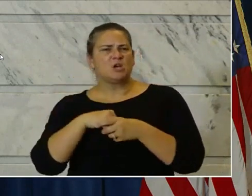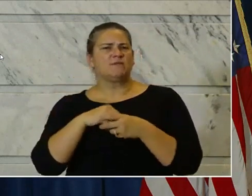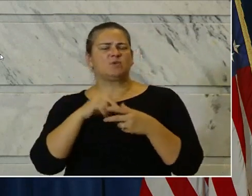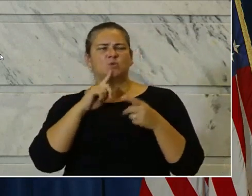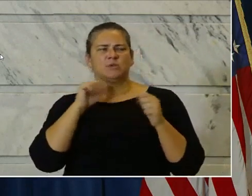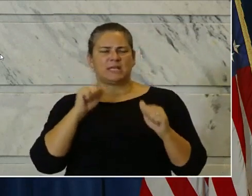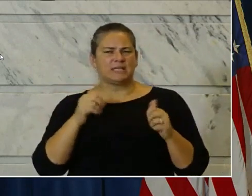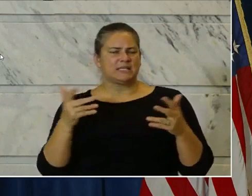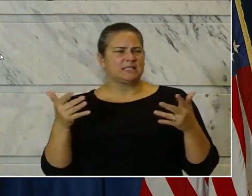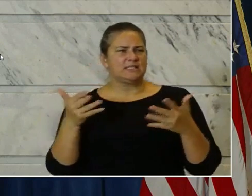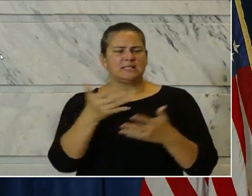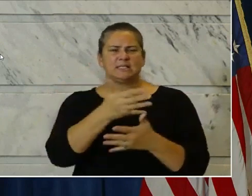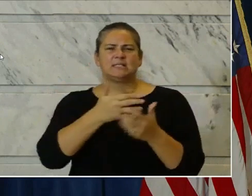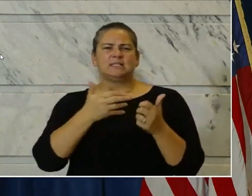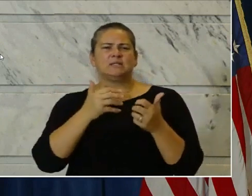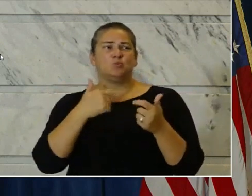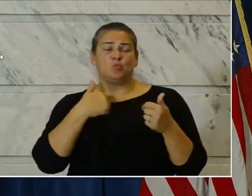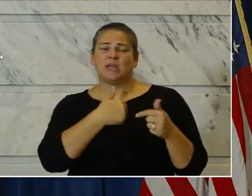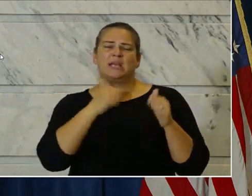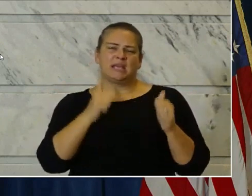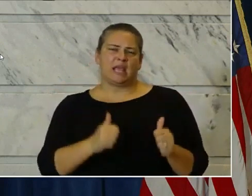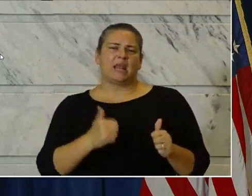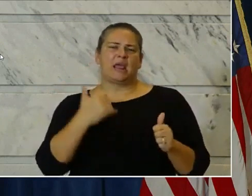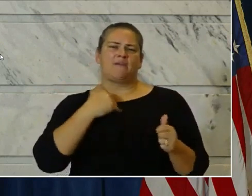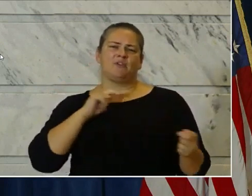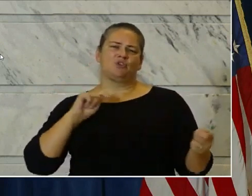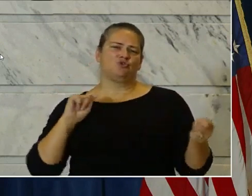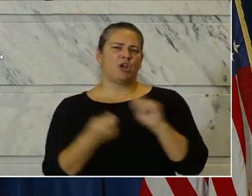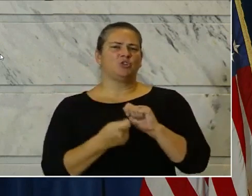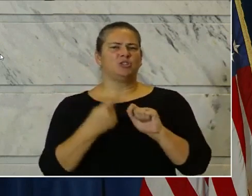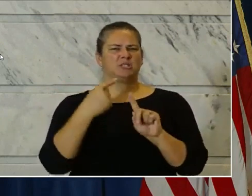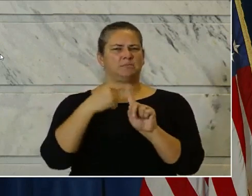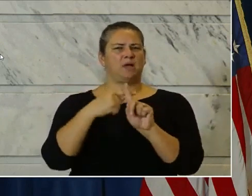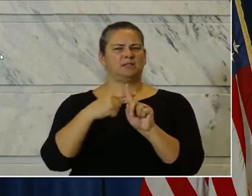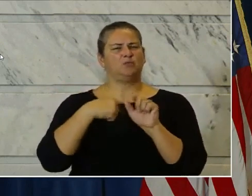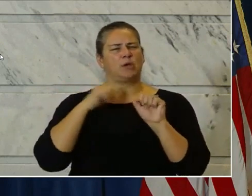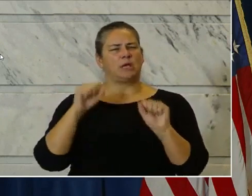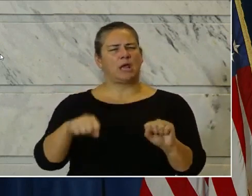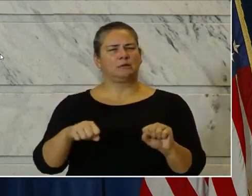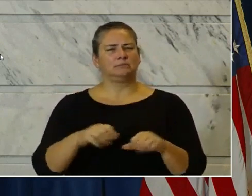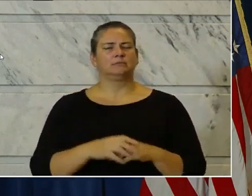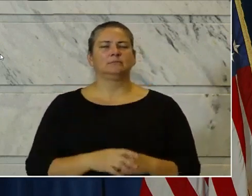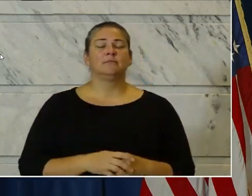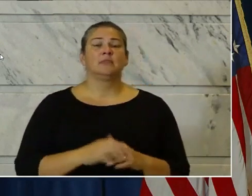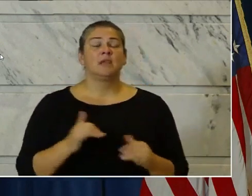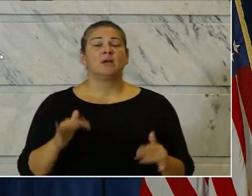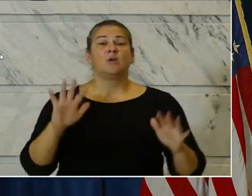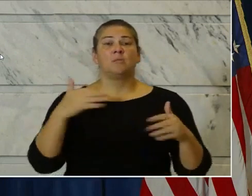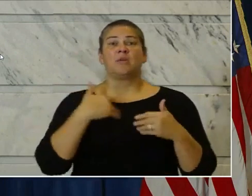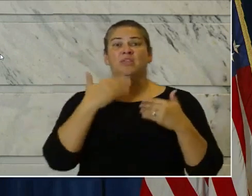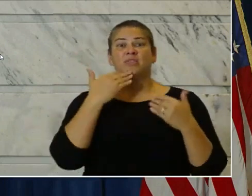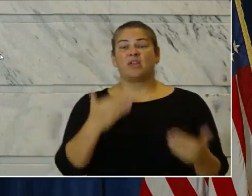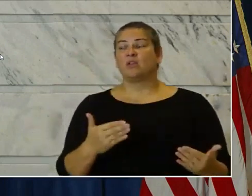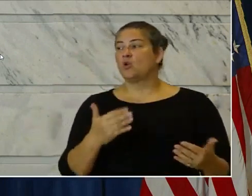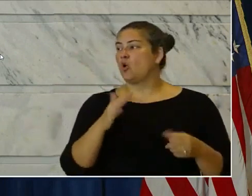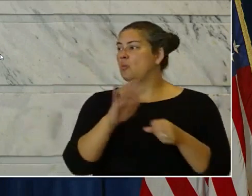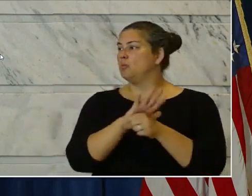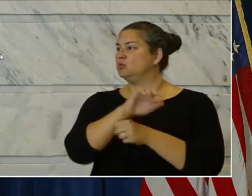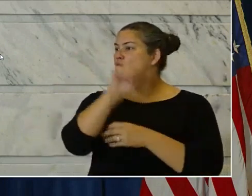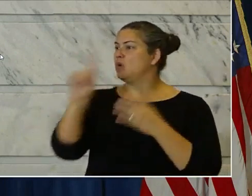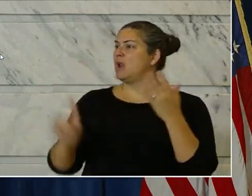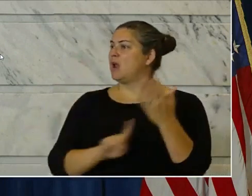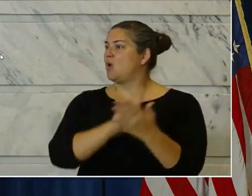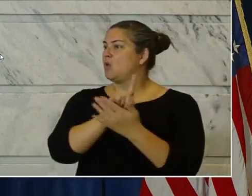positive change. All right. I want to thank everybody. We've gone just about the full hour.